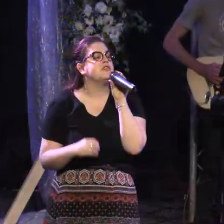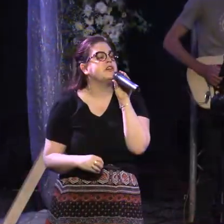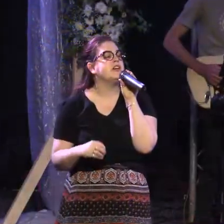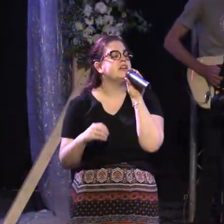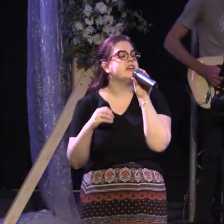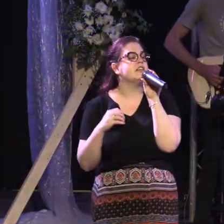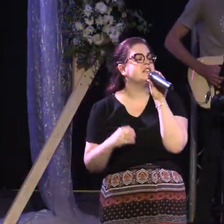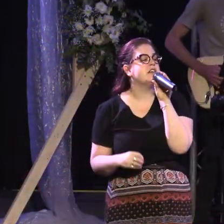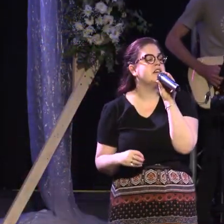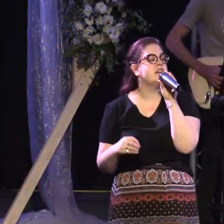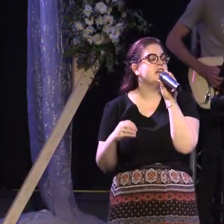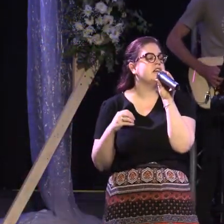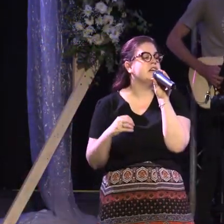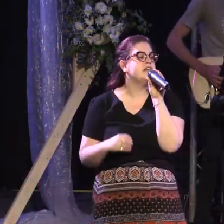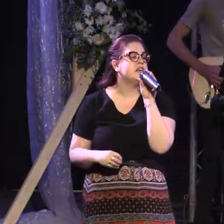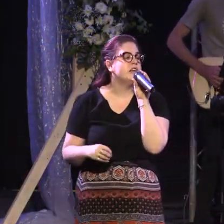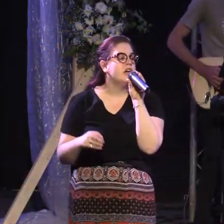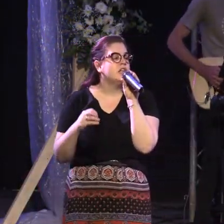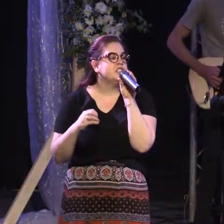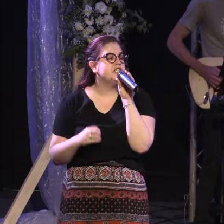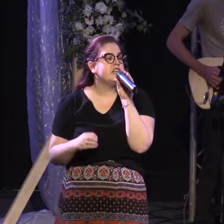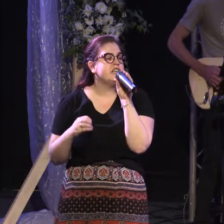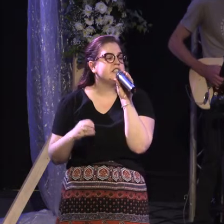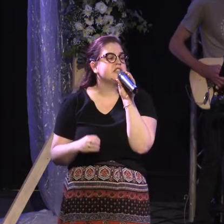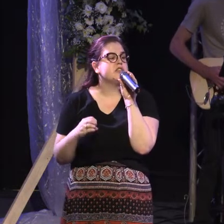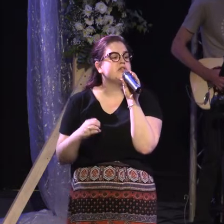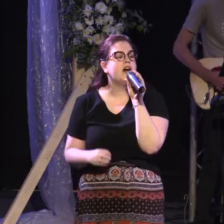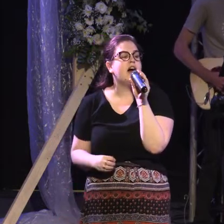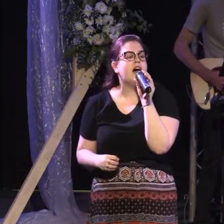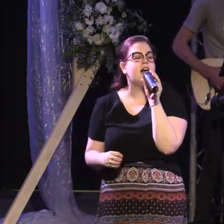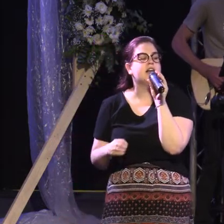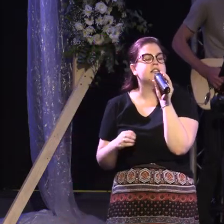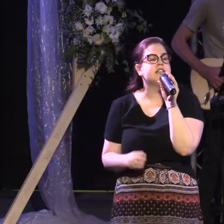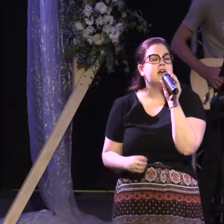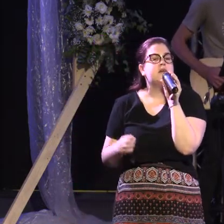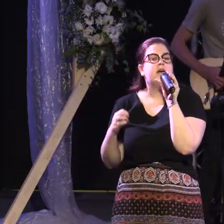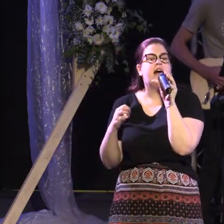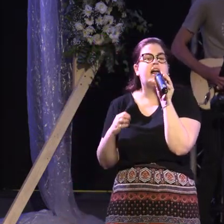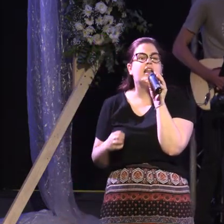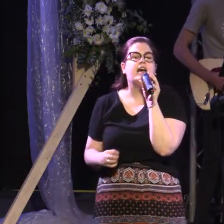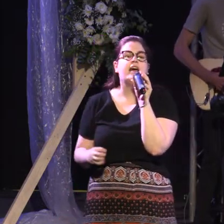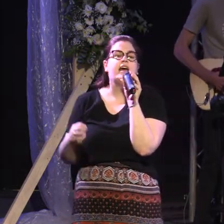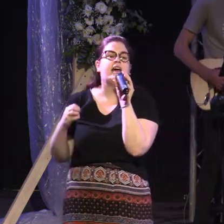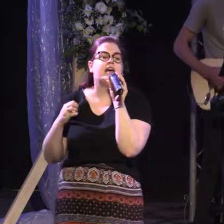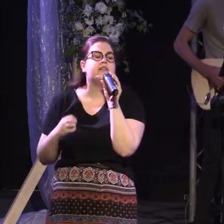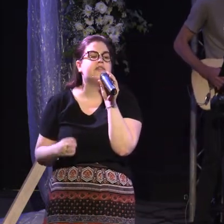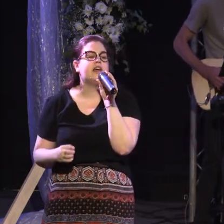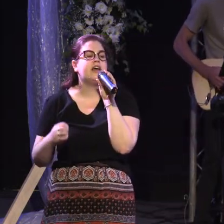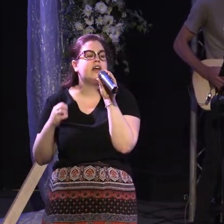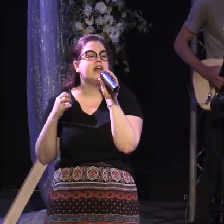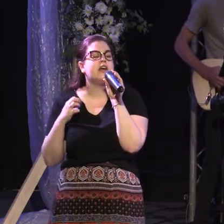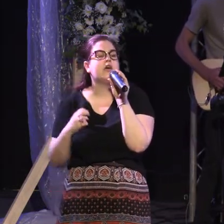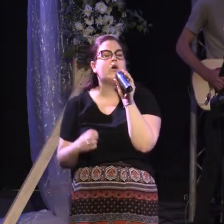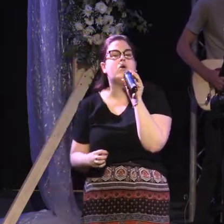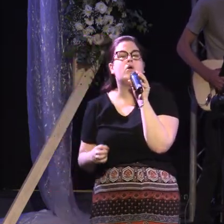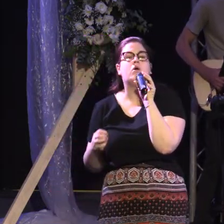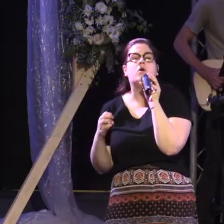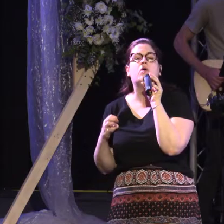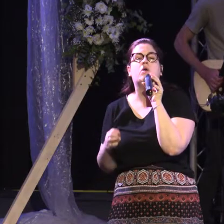is written. Jesus Christ, my